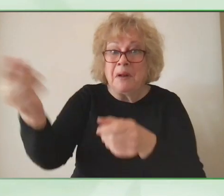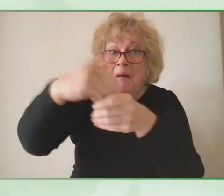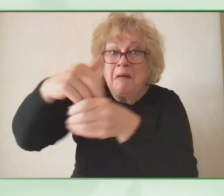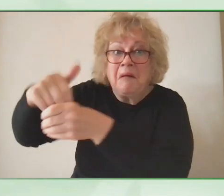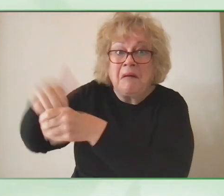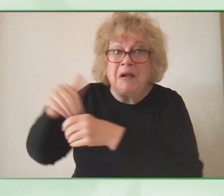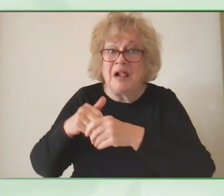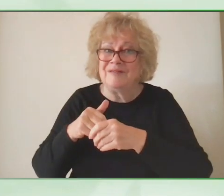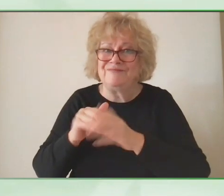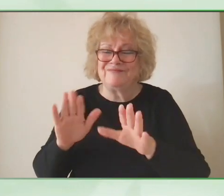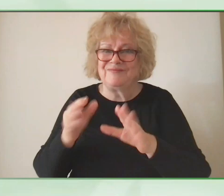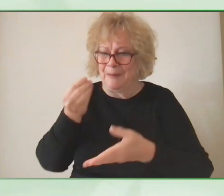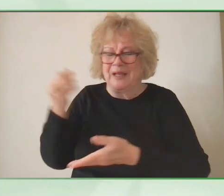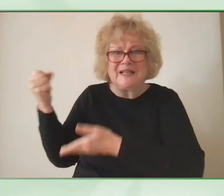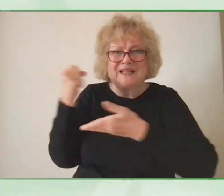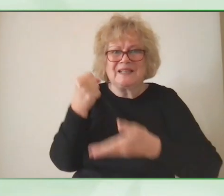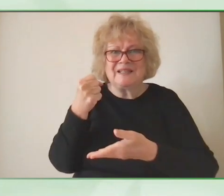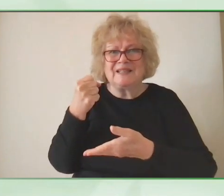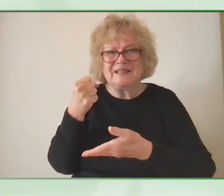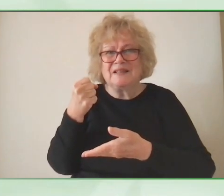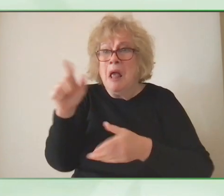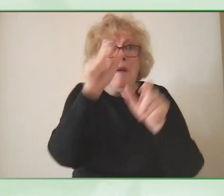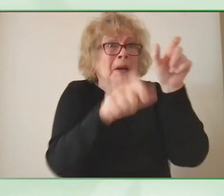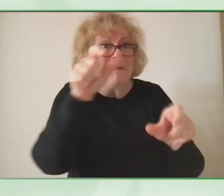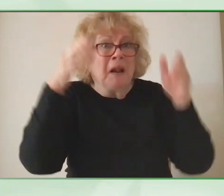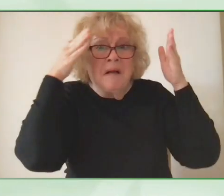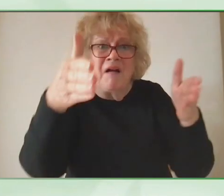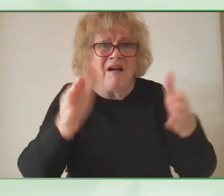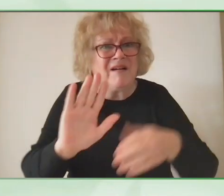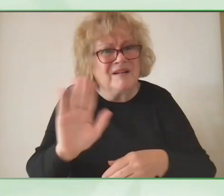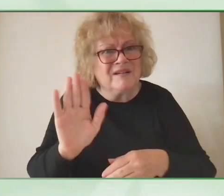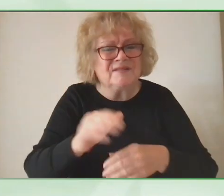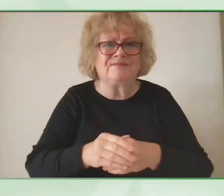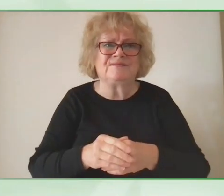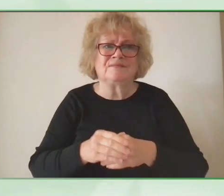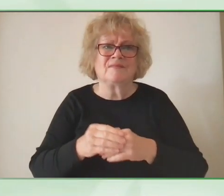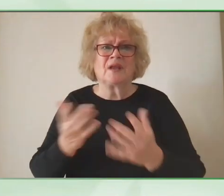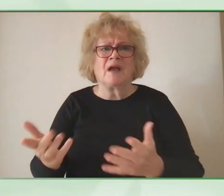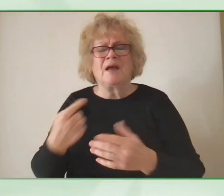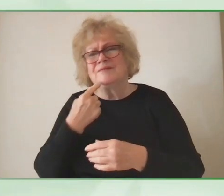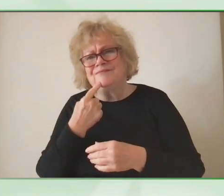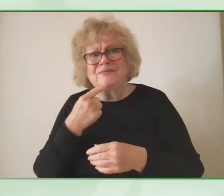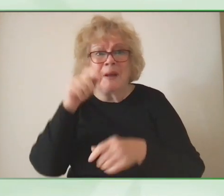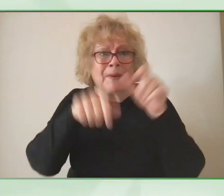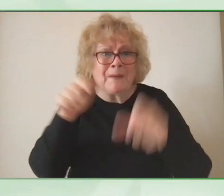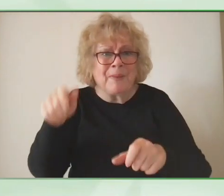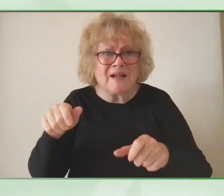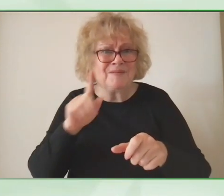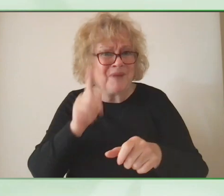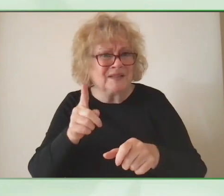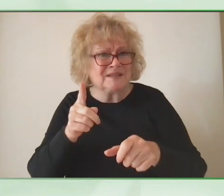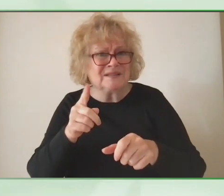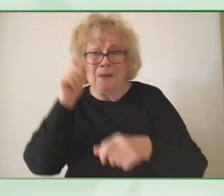we don't see the market also for elderly people. Don't forget,